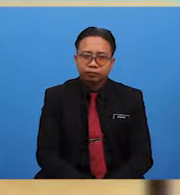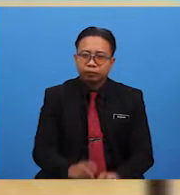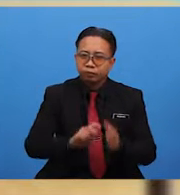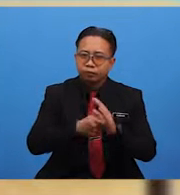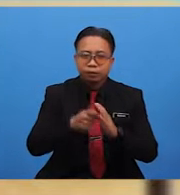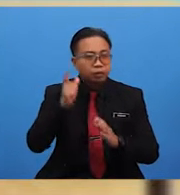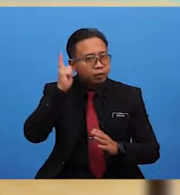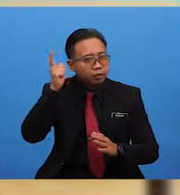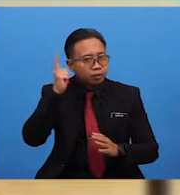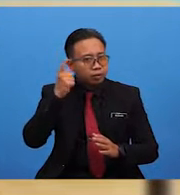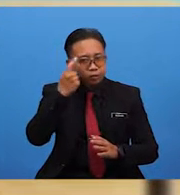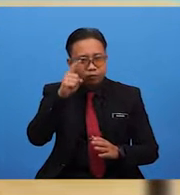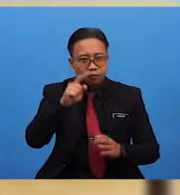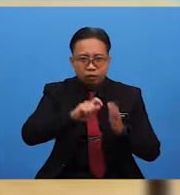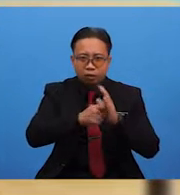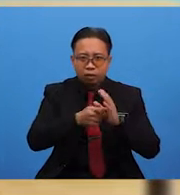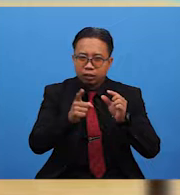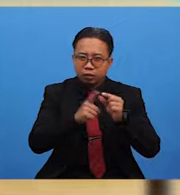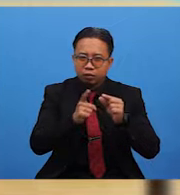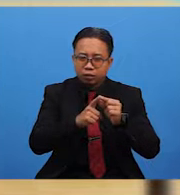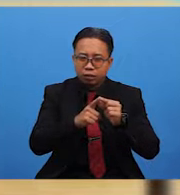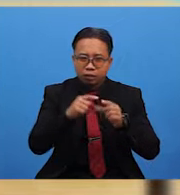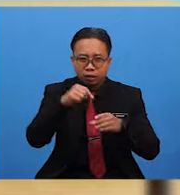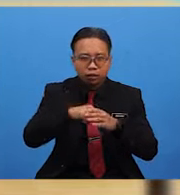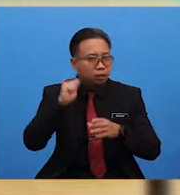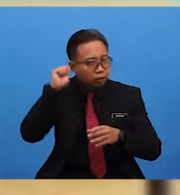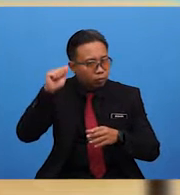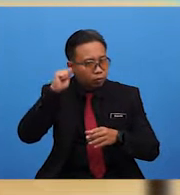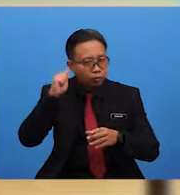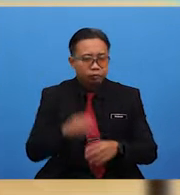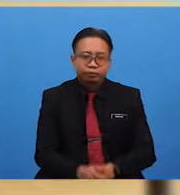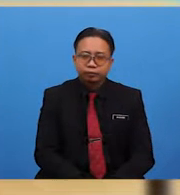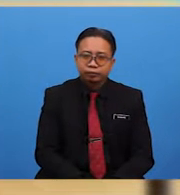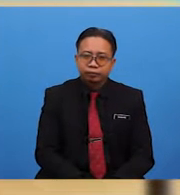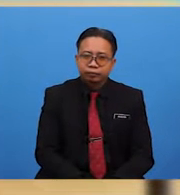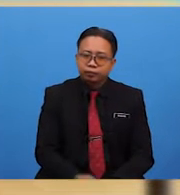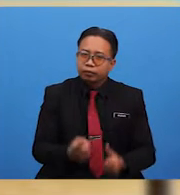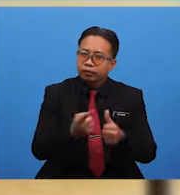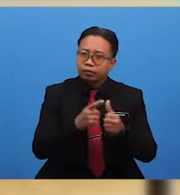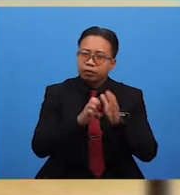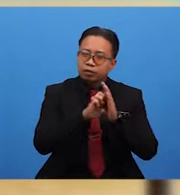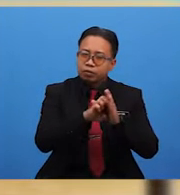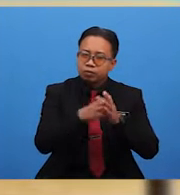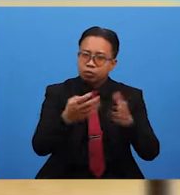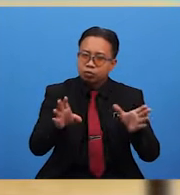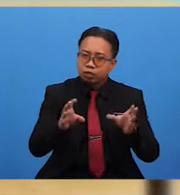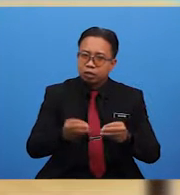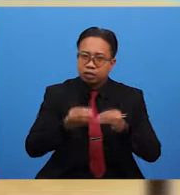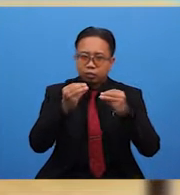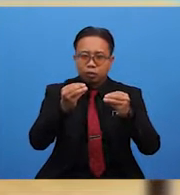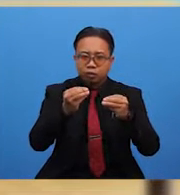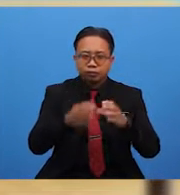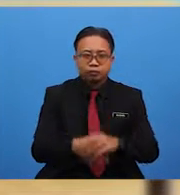key is to listen for the keywords in the audio. This is the first example which is done for